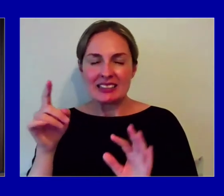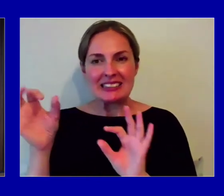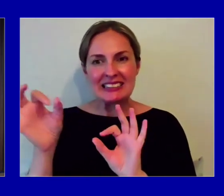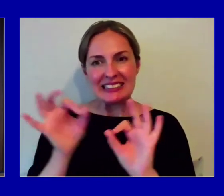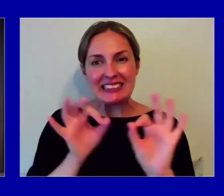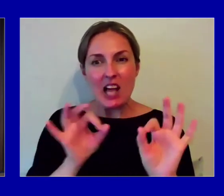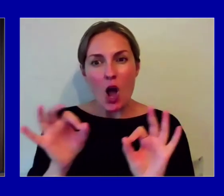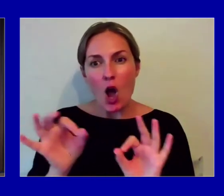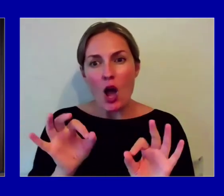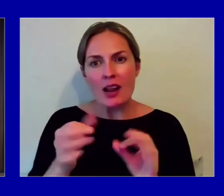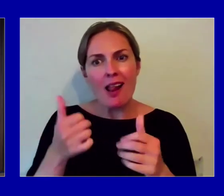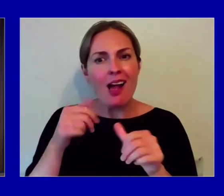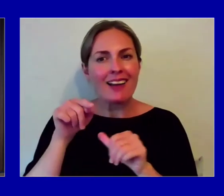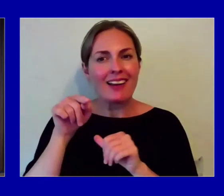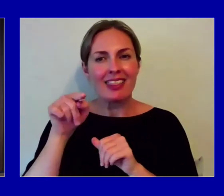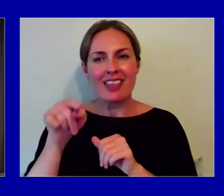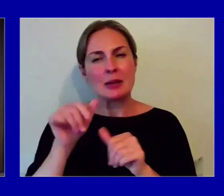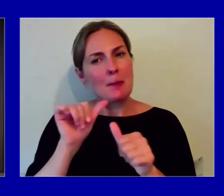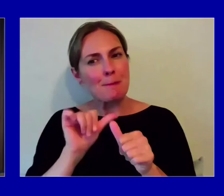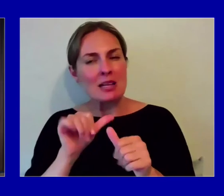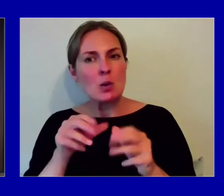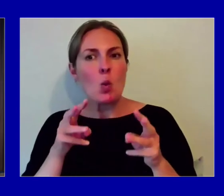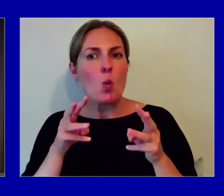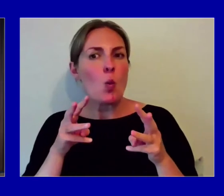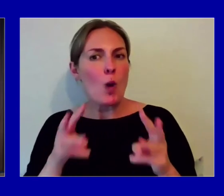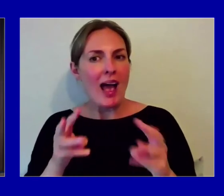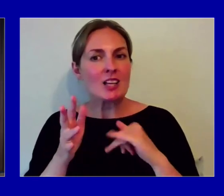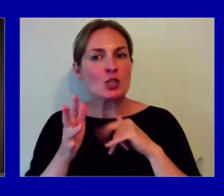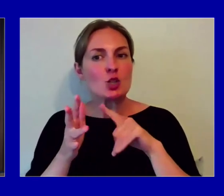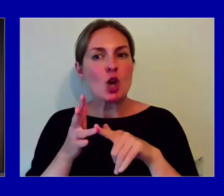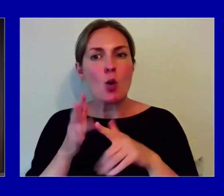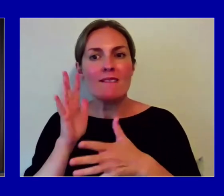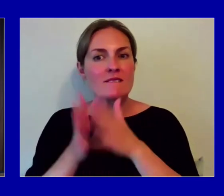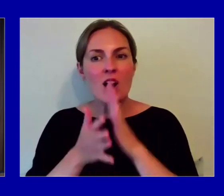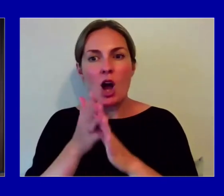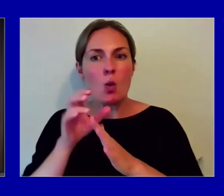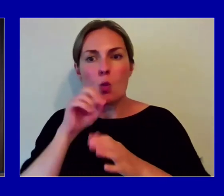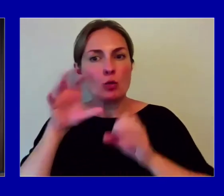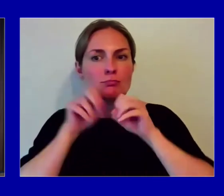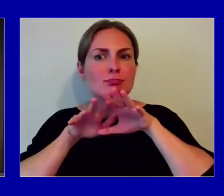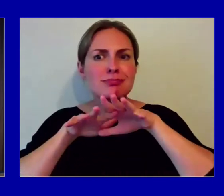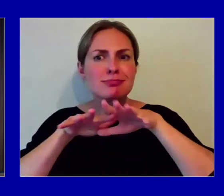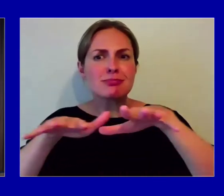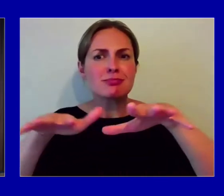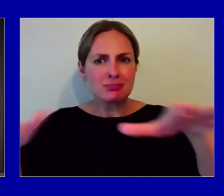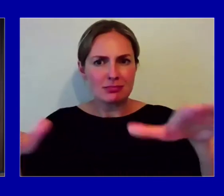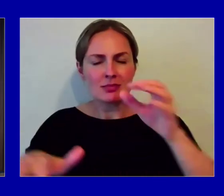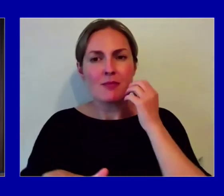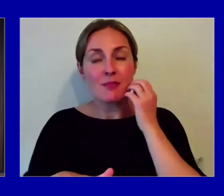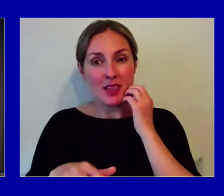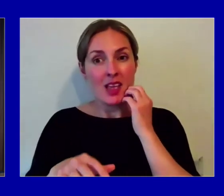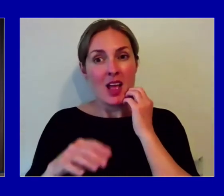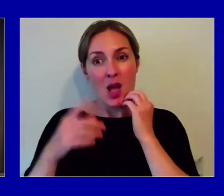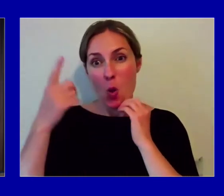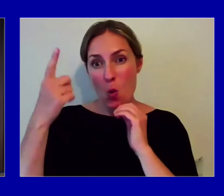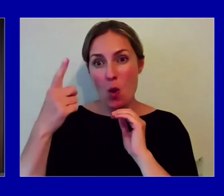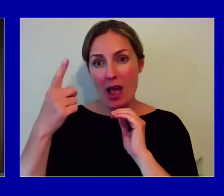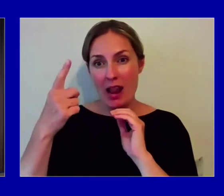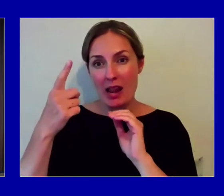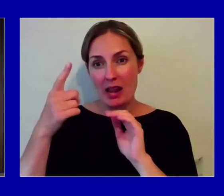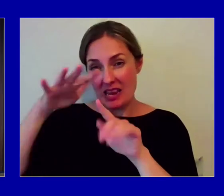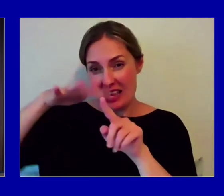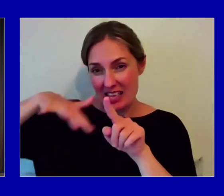we had designed the forest so that it couldn't catch a light. And there was a section of the forest where the, we,